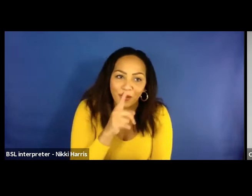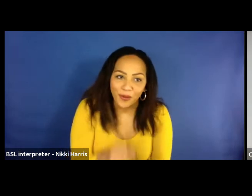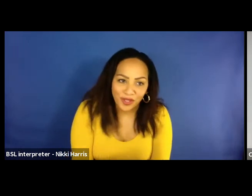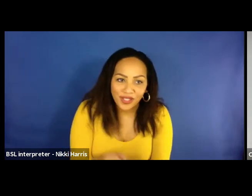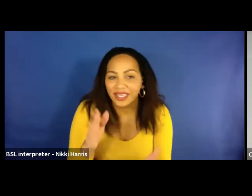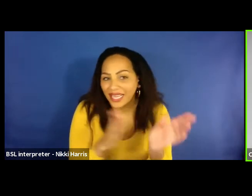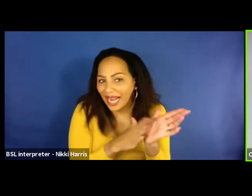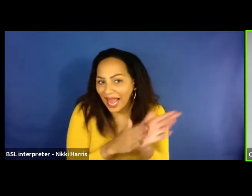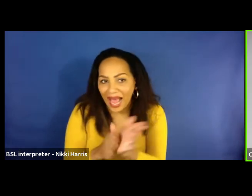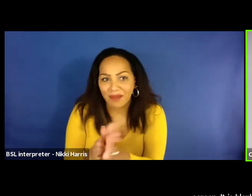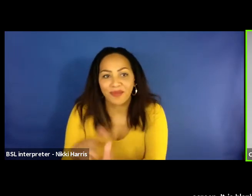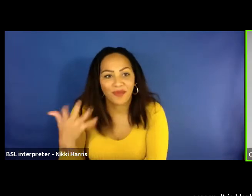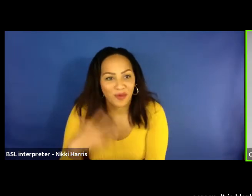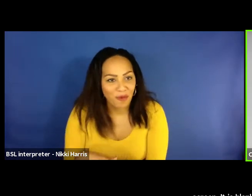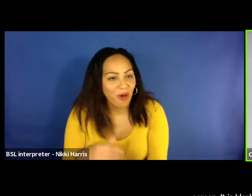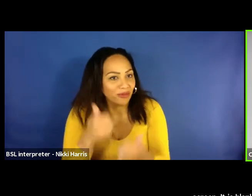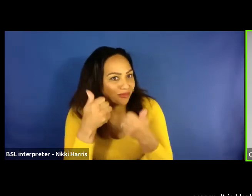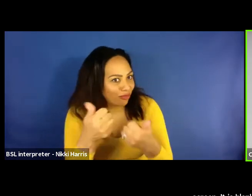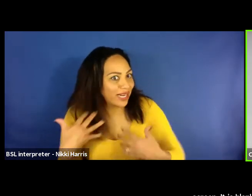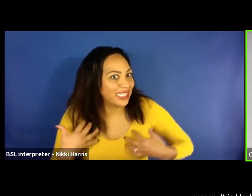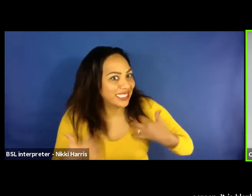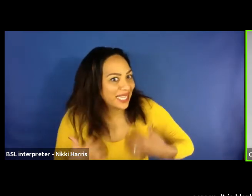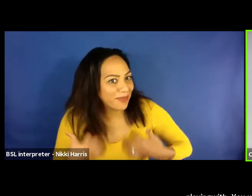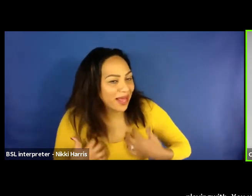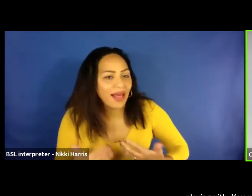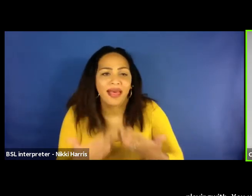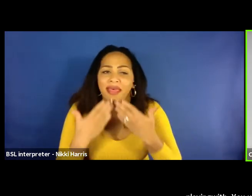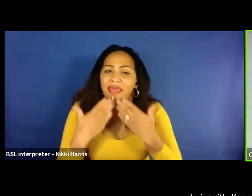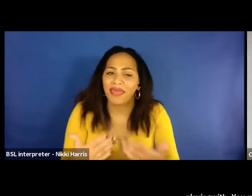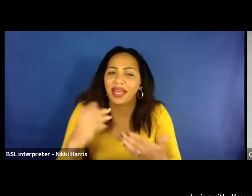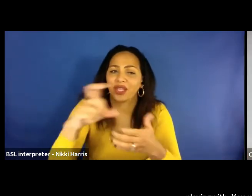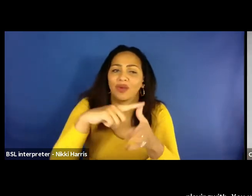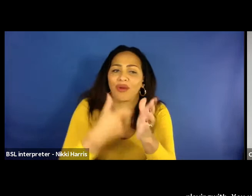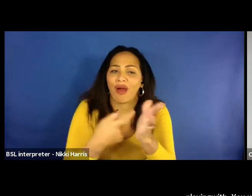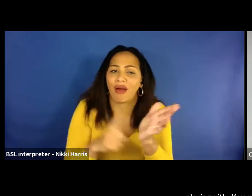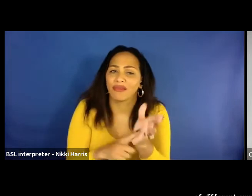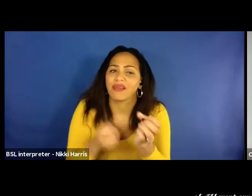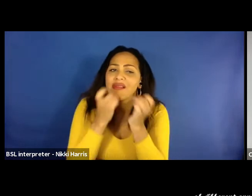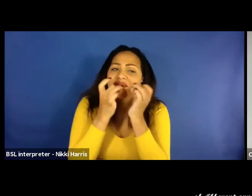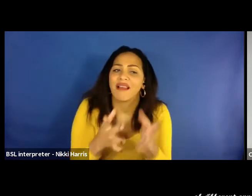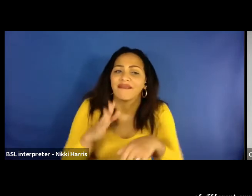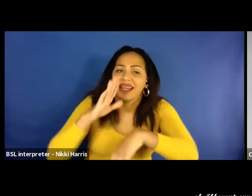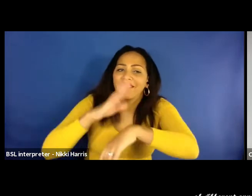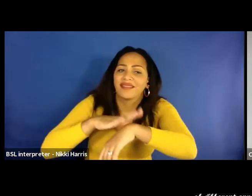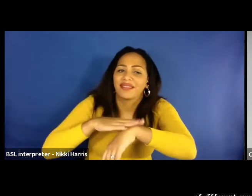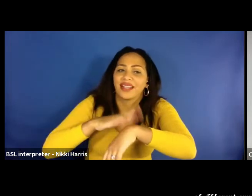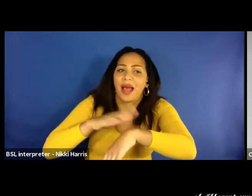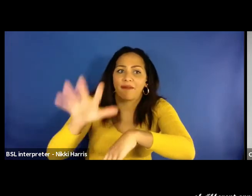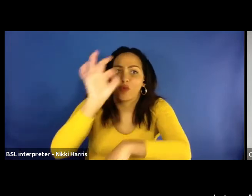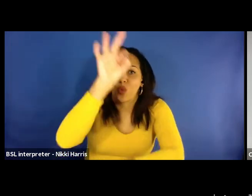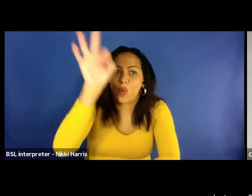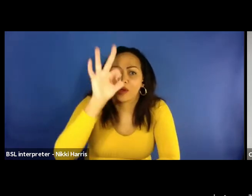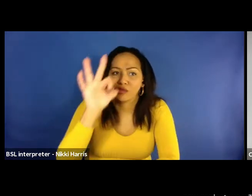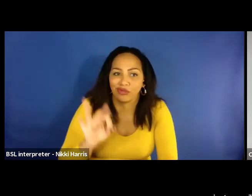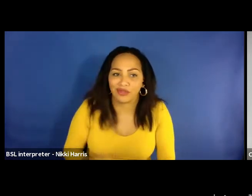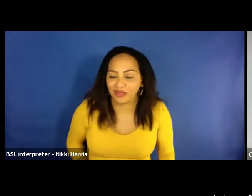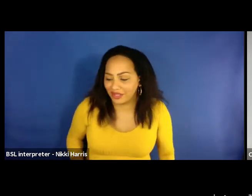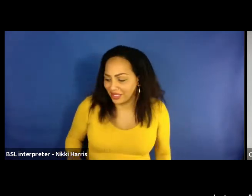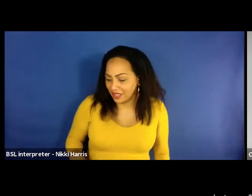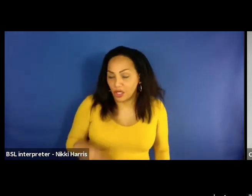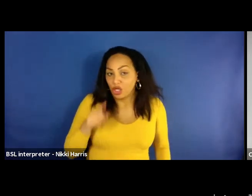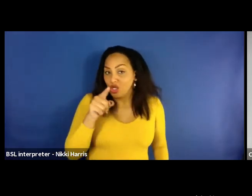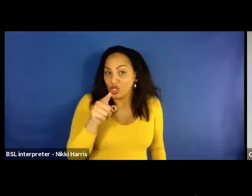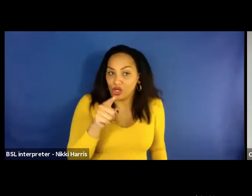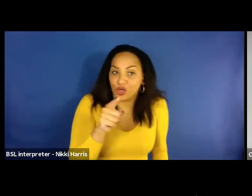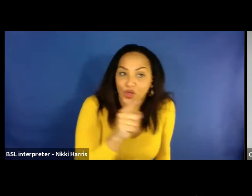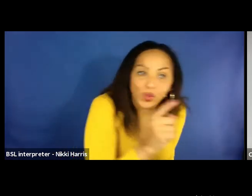Thank you. Thank you very much, Carl. It's lovely to have time for questions. Because you've touched on something which